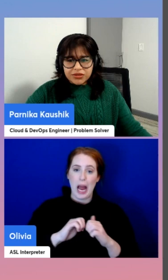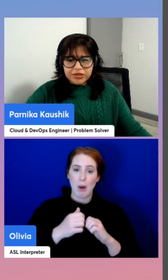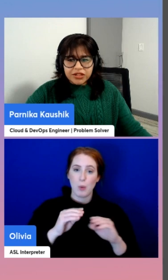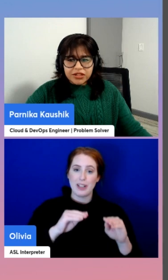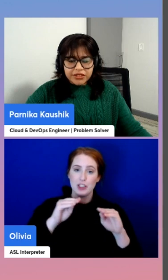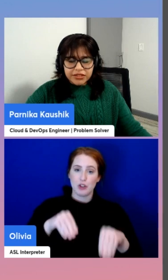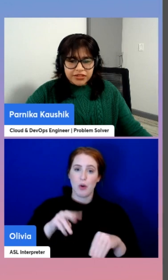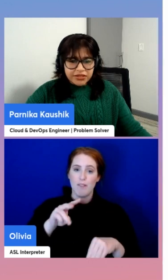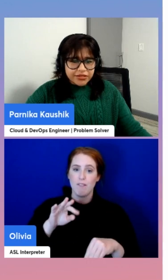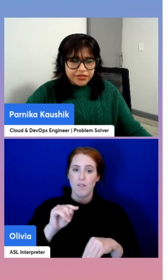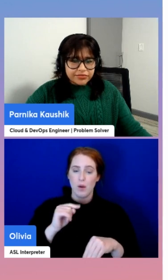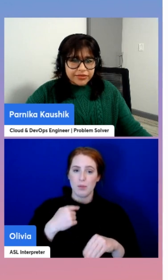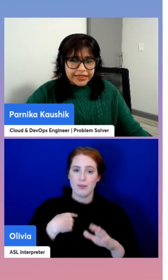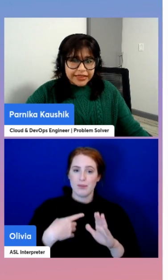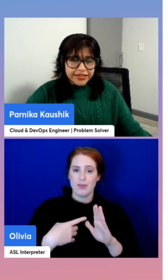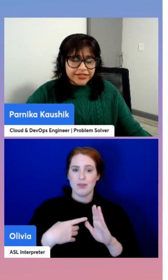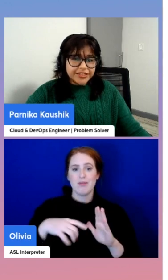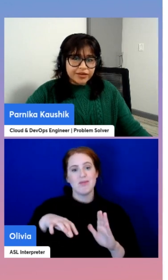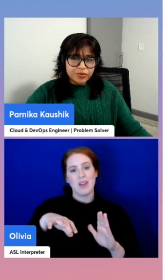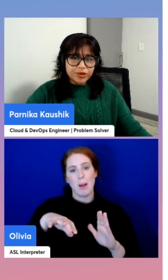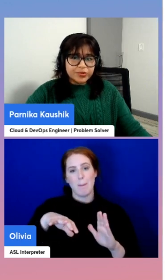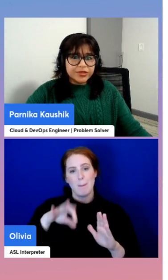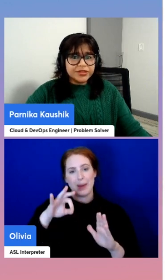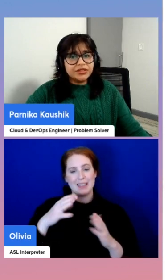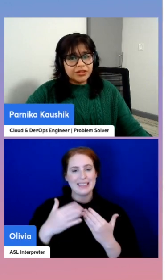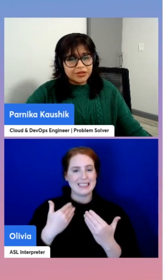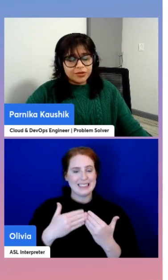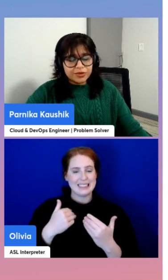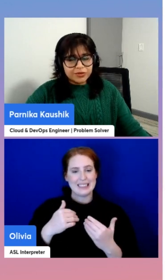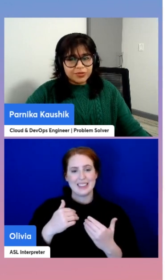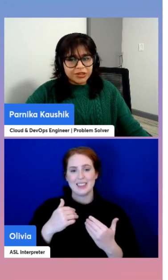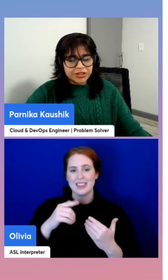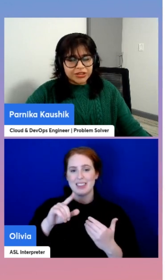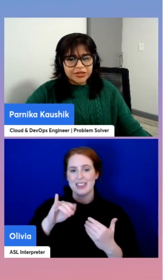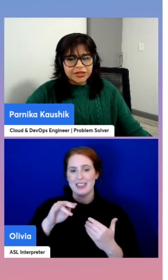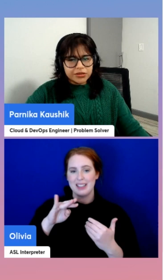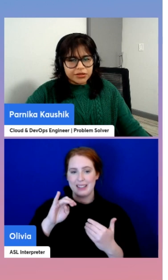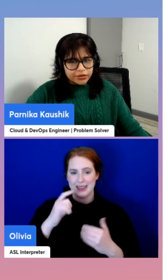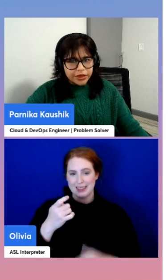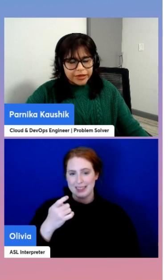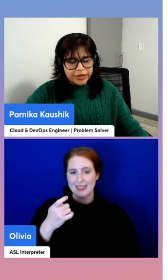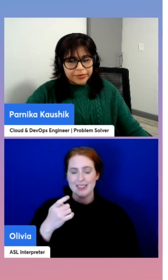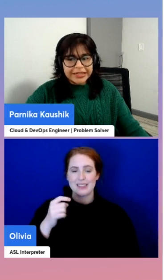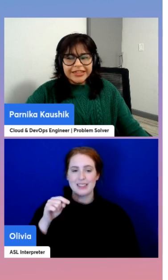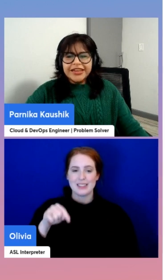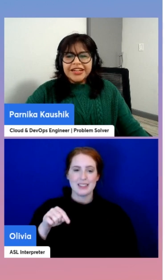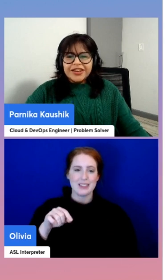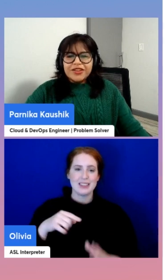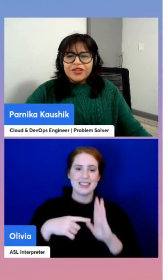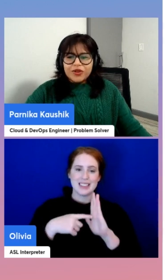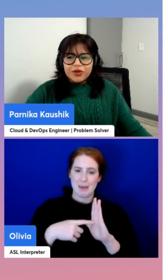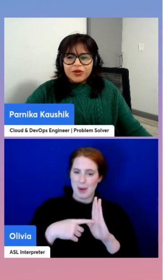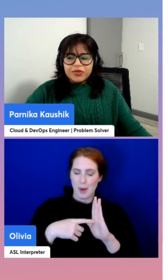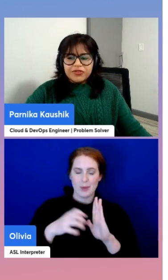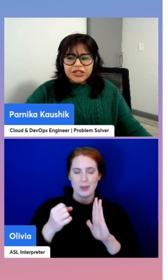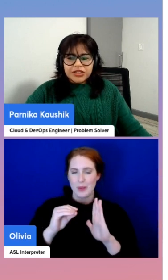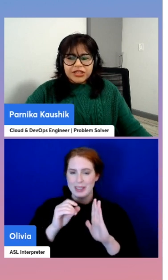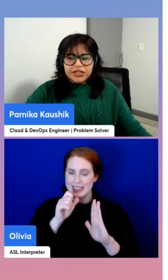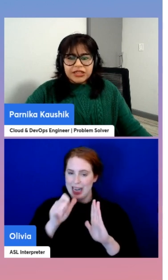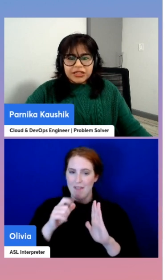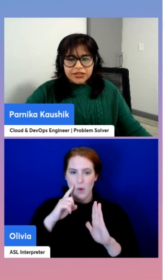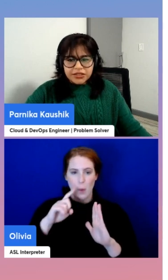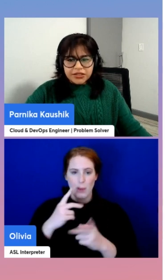single EC2 Amazon Linux instance. Again, it's a demo purpose, not suitable for production, so don't come at me. The code